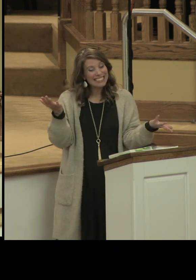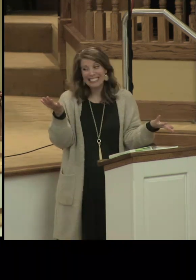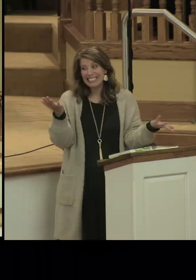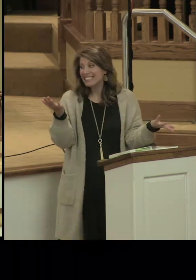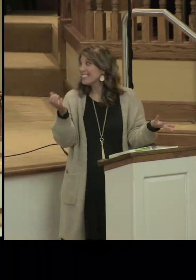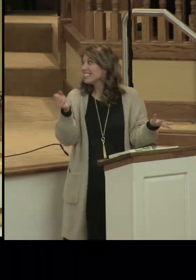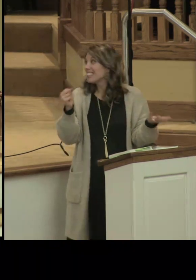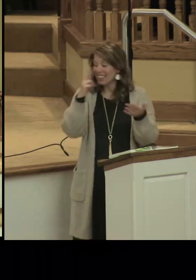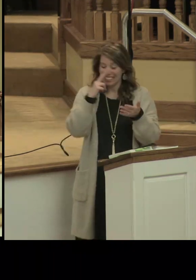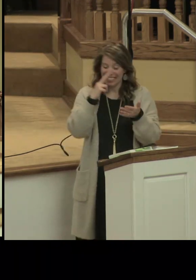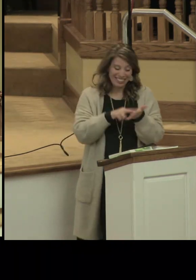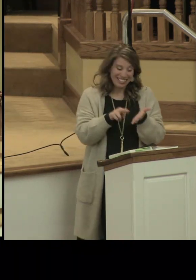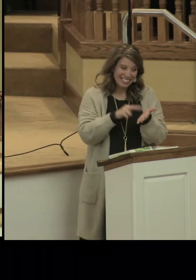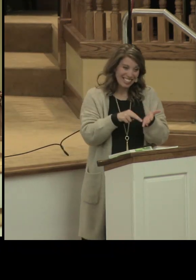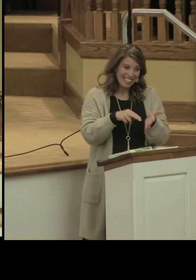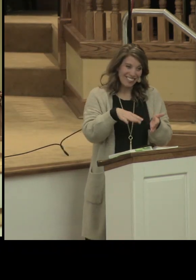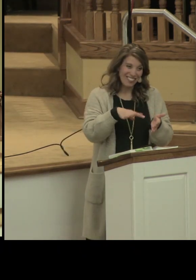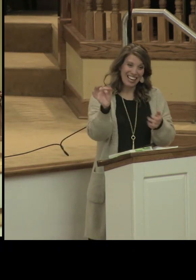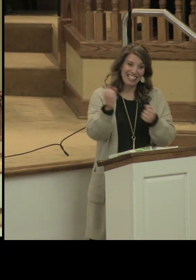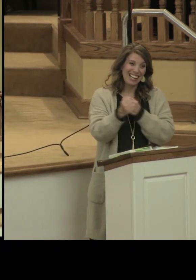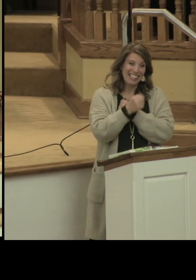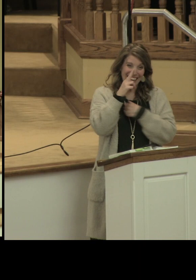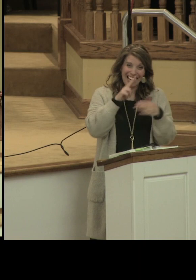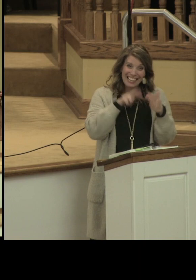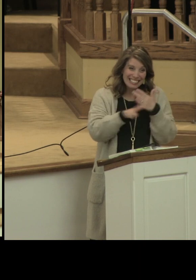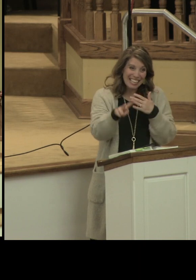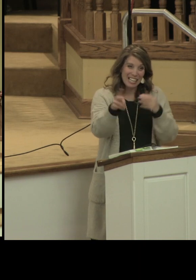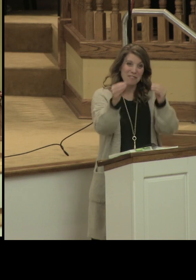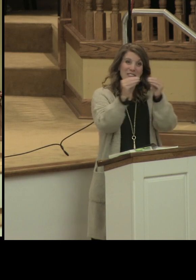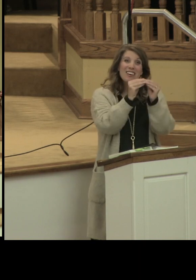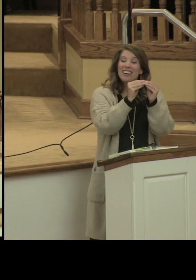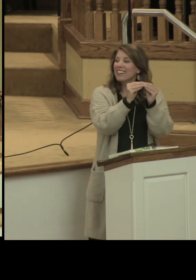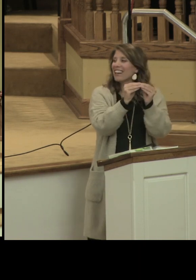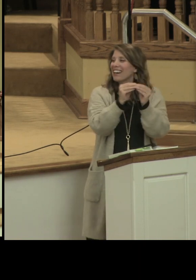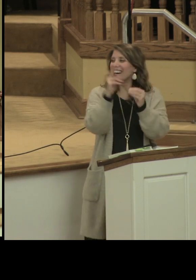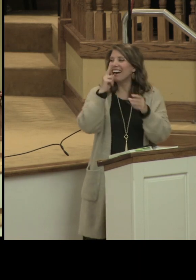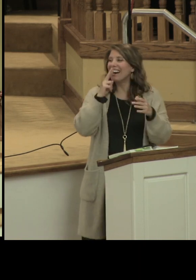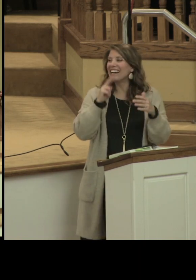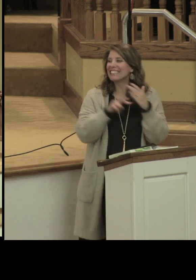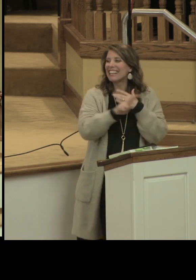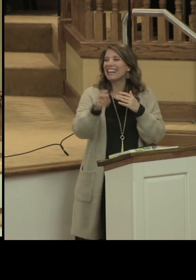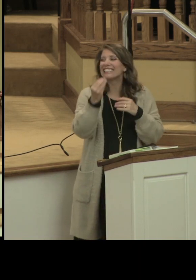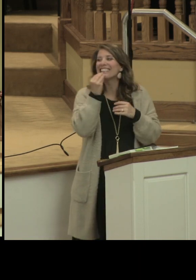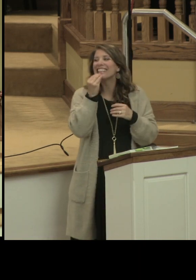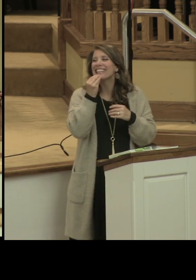So I did some research today and found out I like snakes even more because snakes eat cats also.